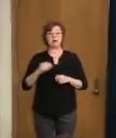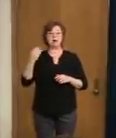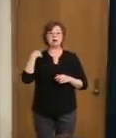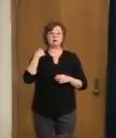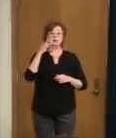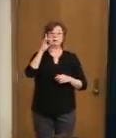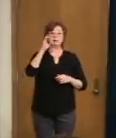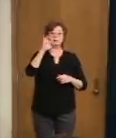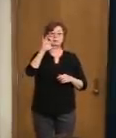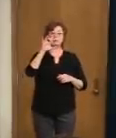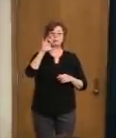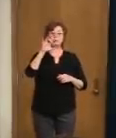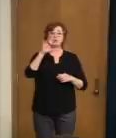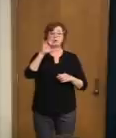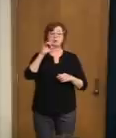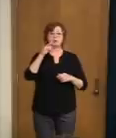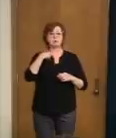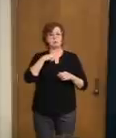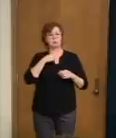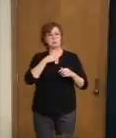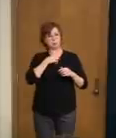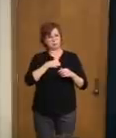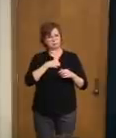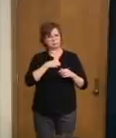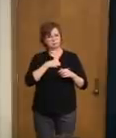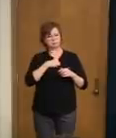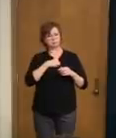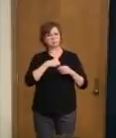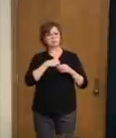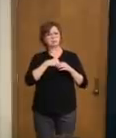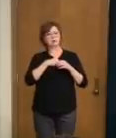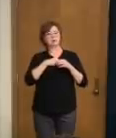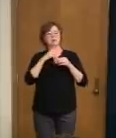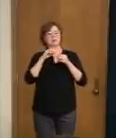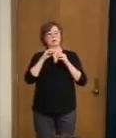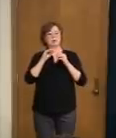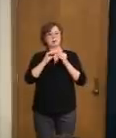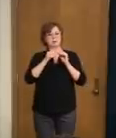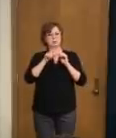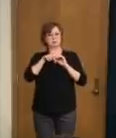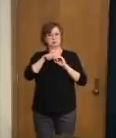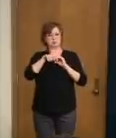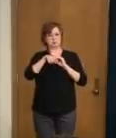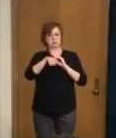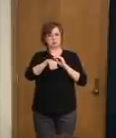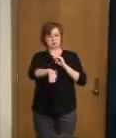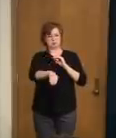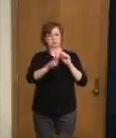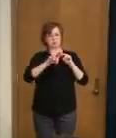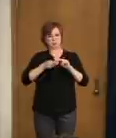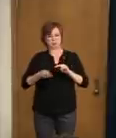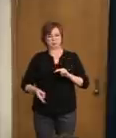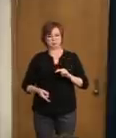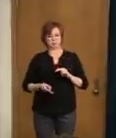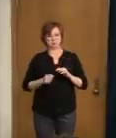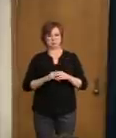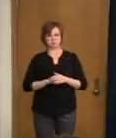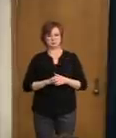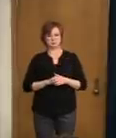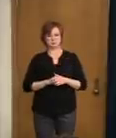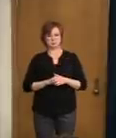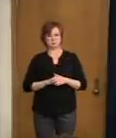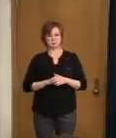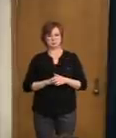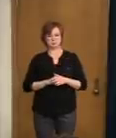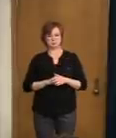could have our trend go down. The blue at that time was going downwards. Right now, the modeling is saying that with our current measures, actually